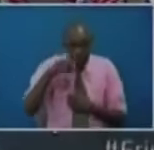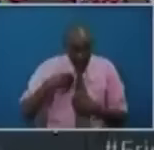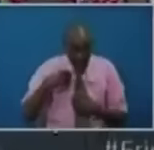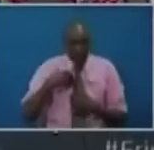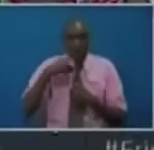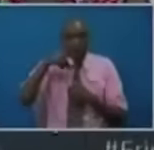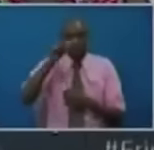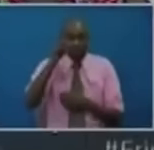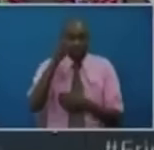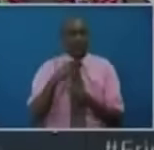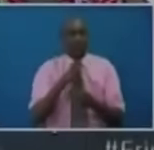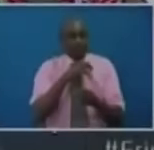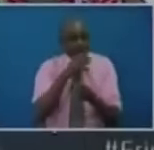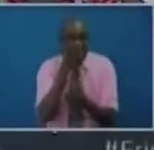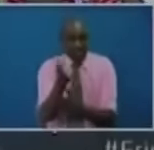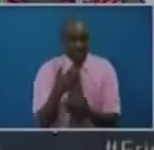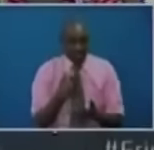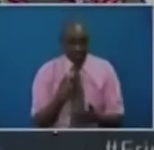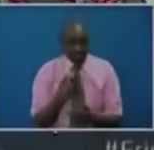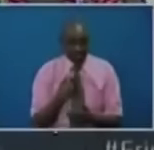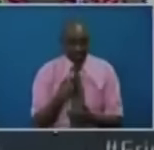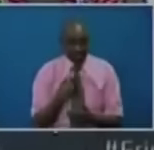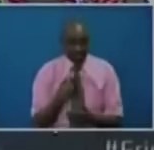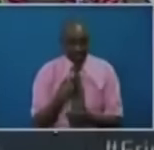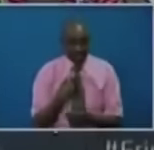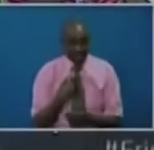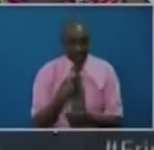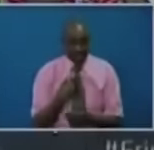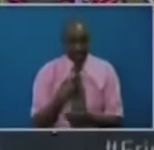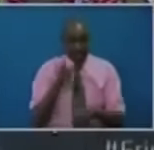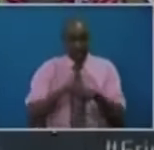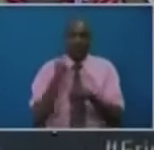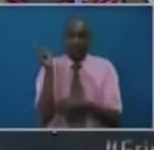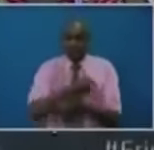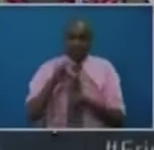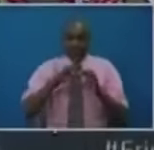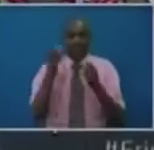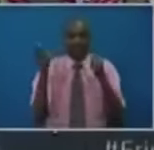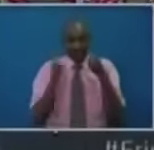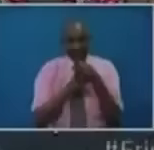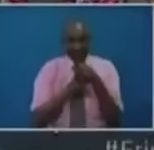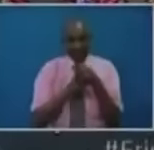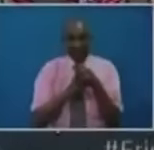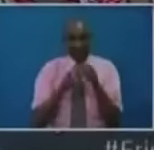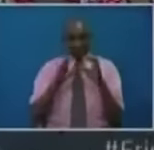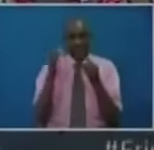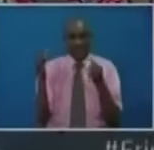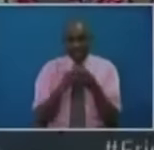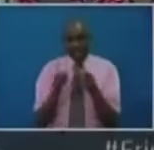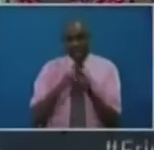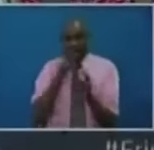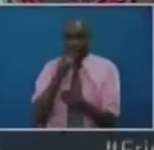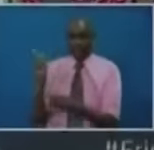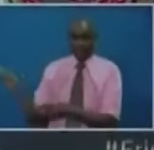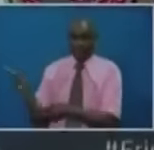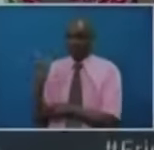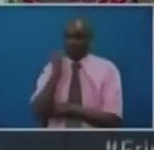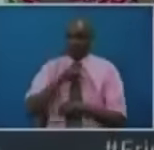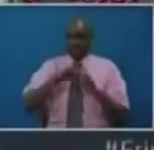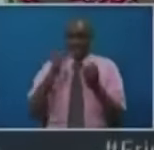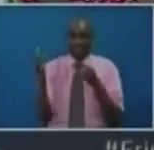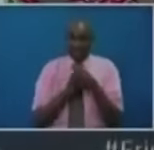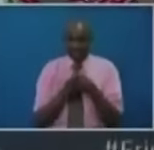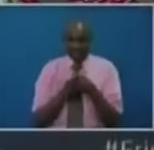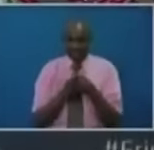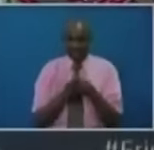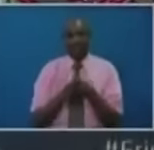potential. So when you finish standard 7, like standard 8, like this guy, yes, he